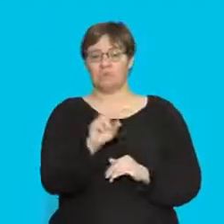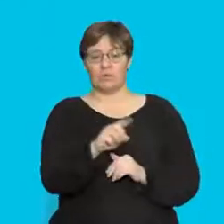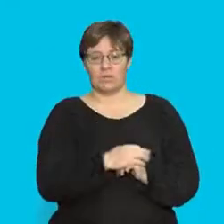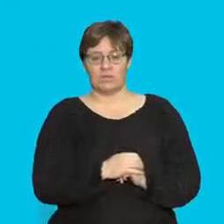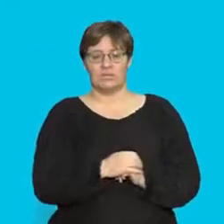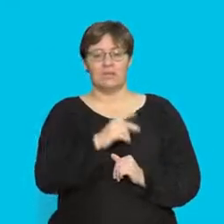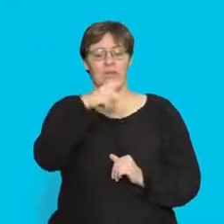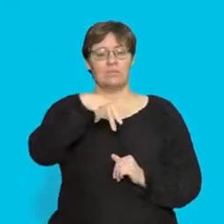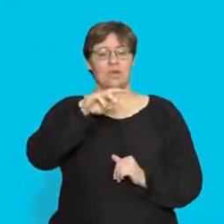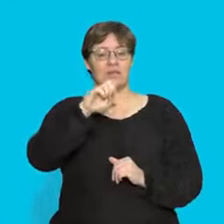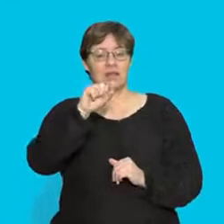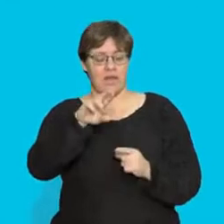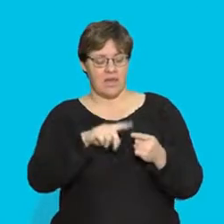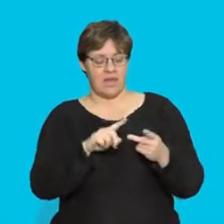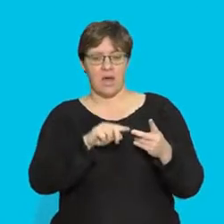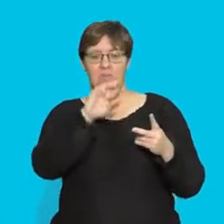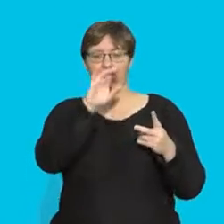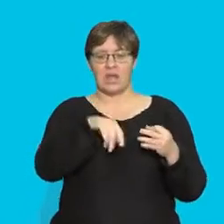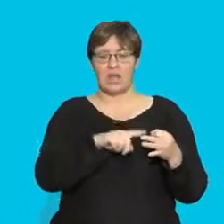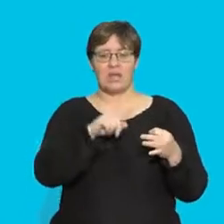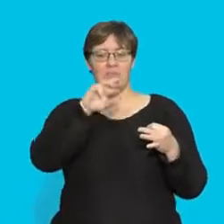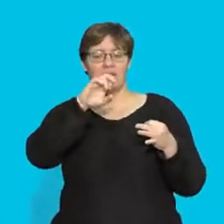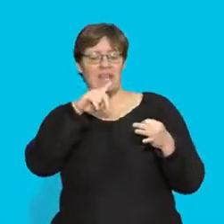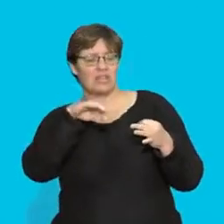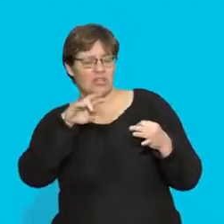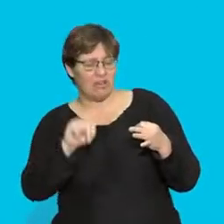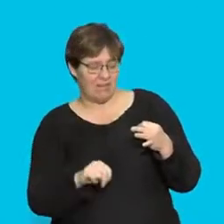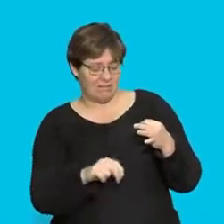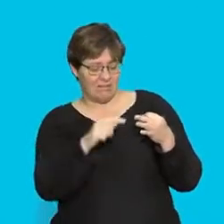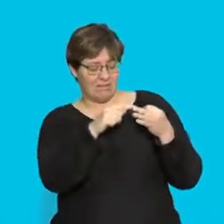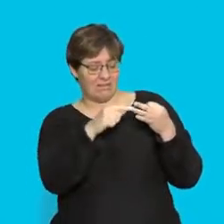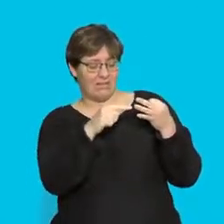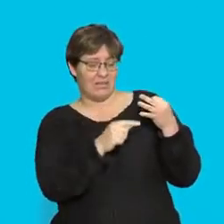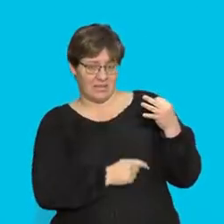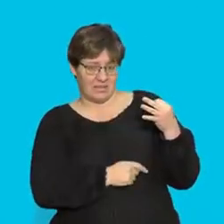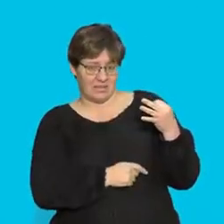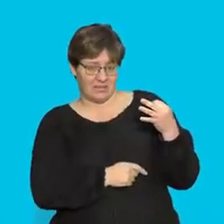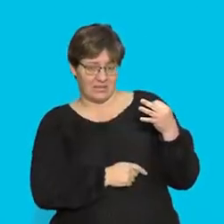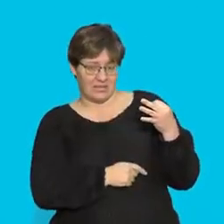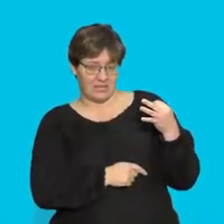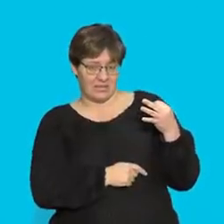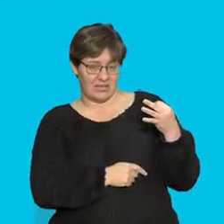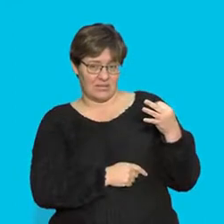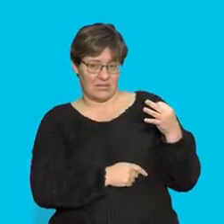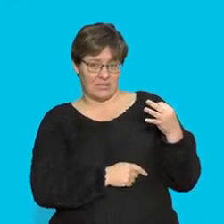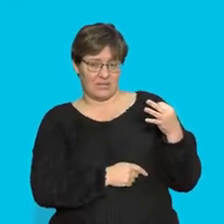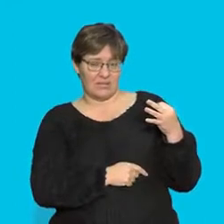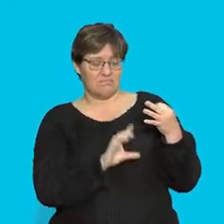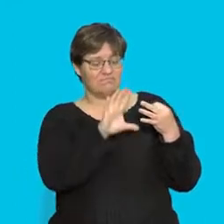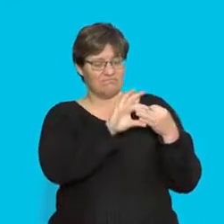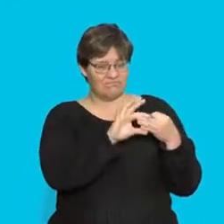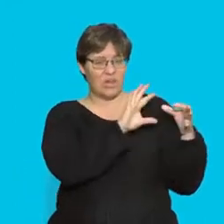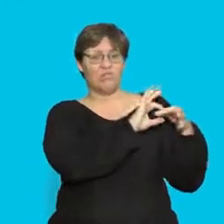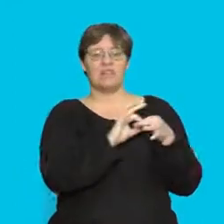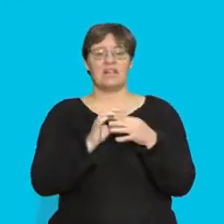today, predator, prey, predation, we can see that those terms are going to kind